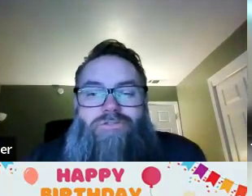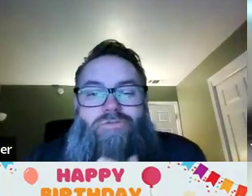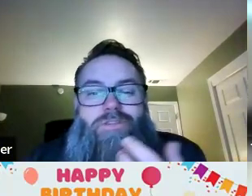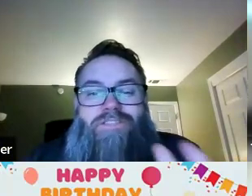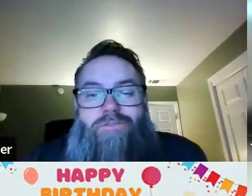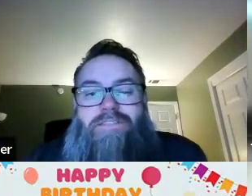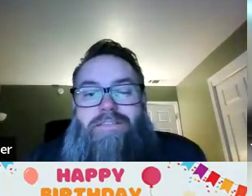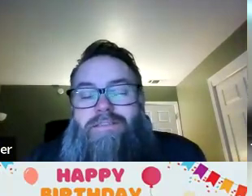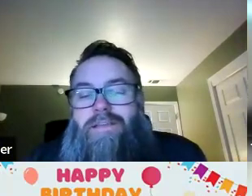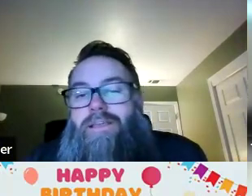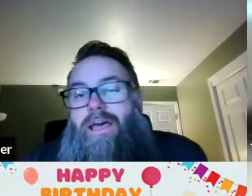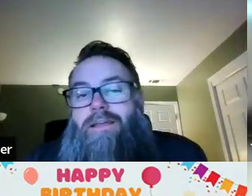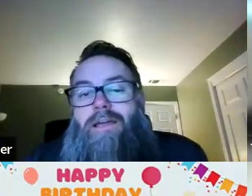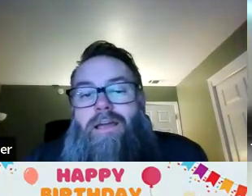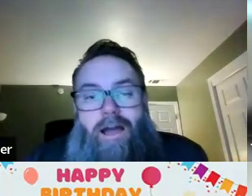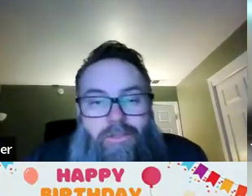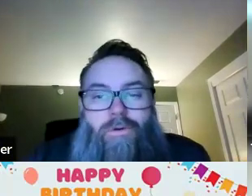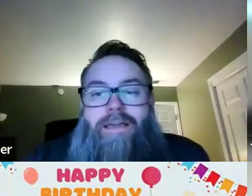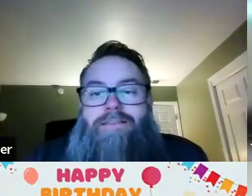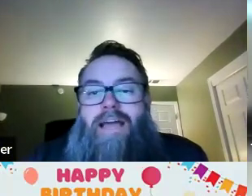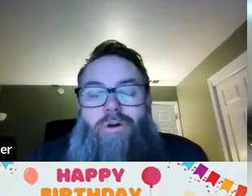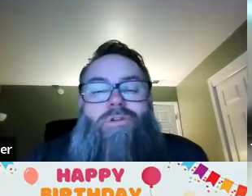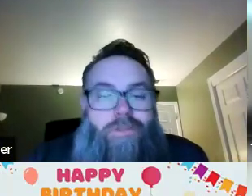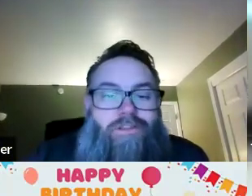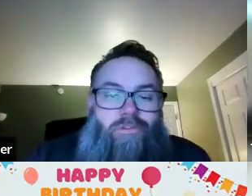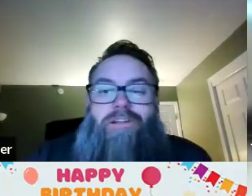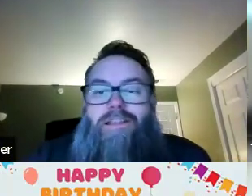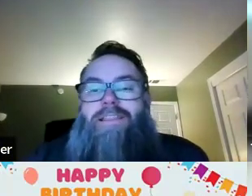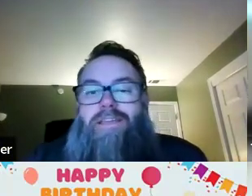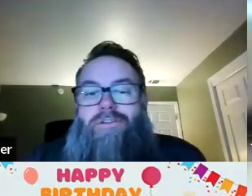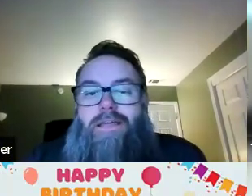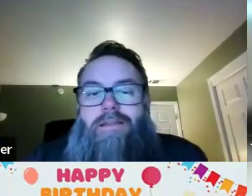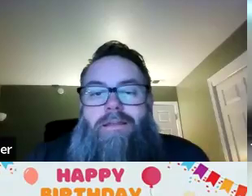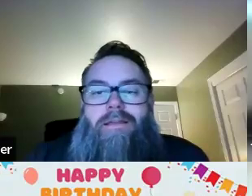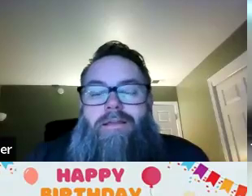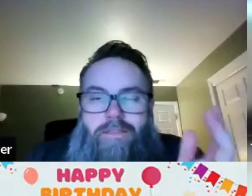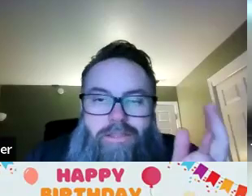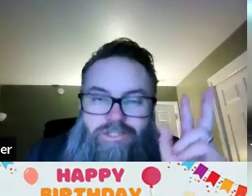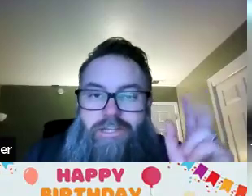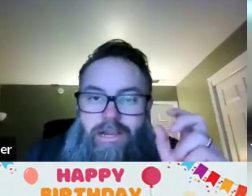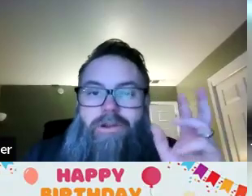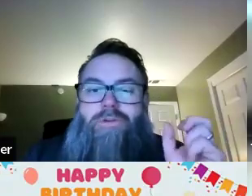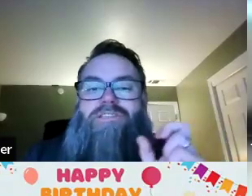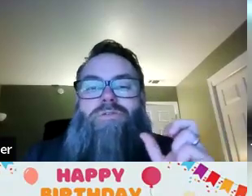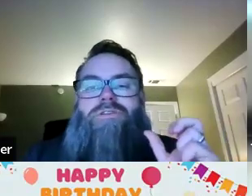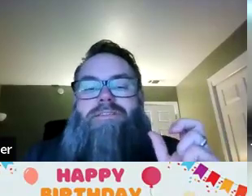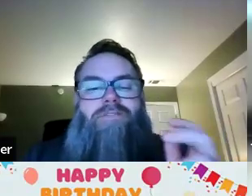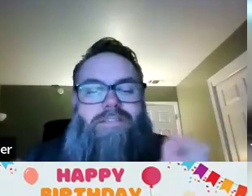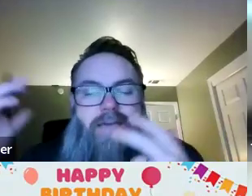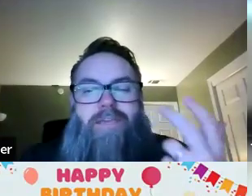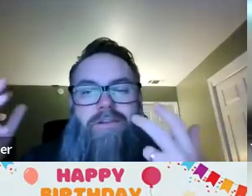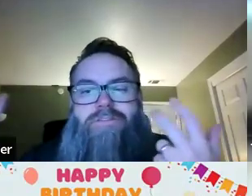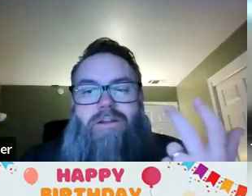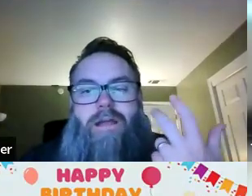get housed through these services that otherwise, I don't know that there would have been a likelihood that the generic